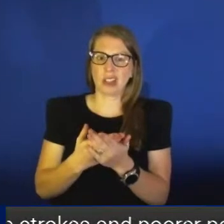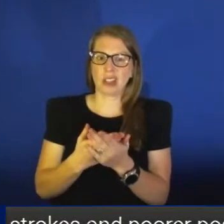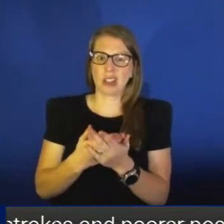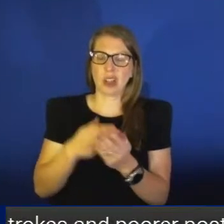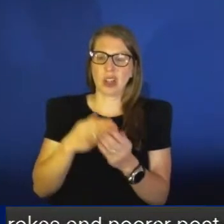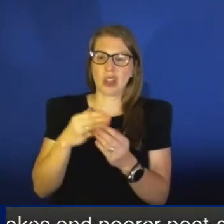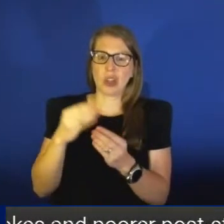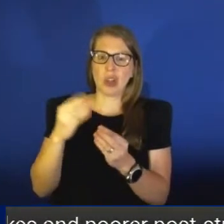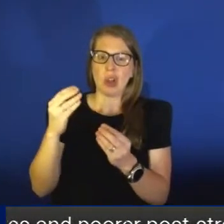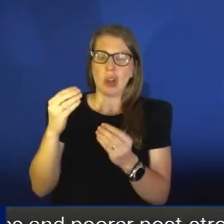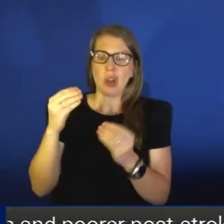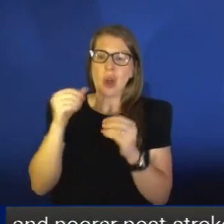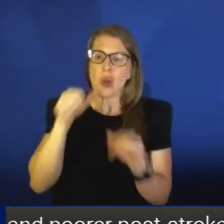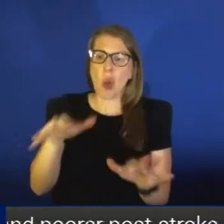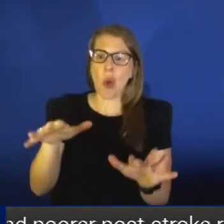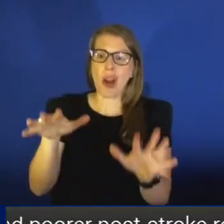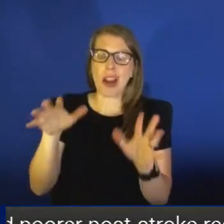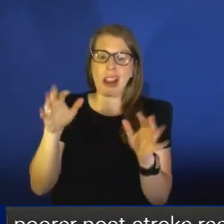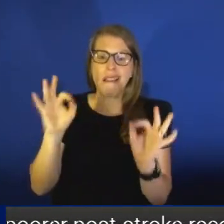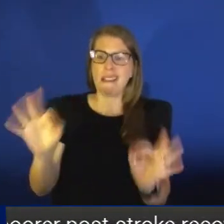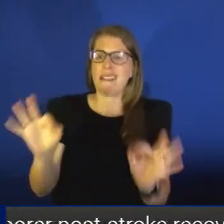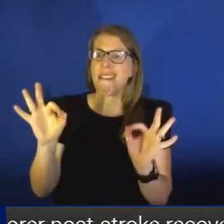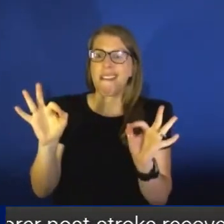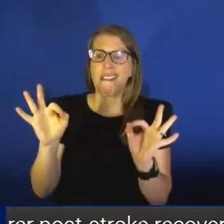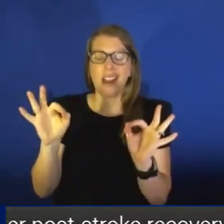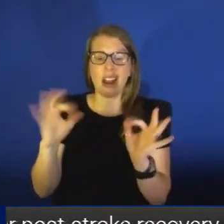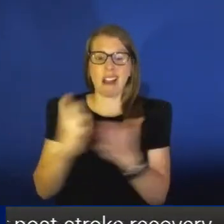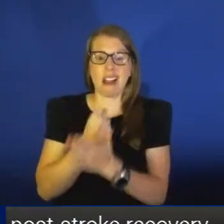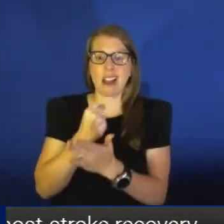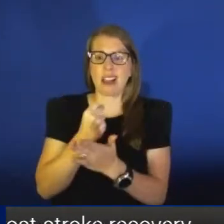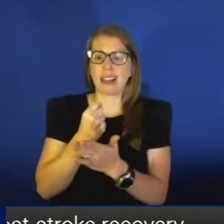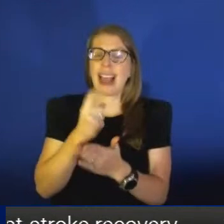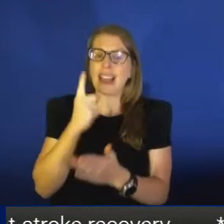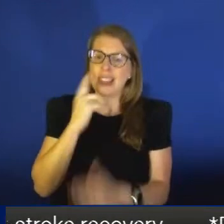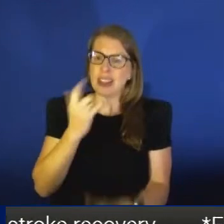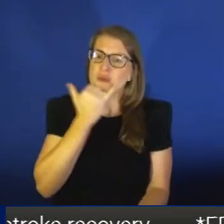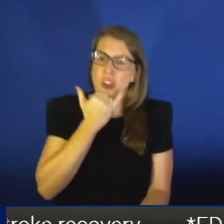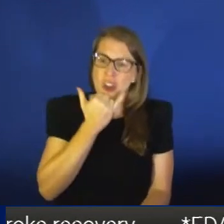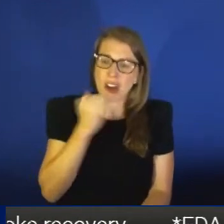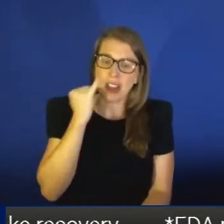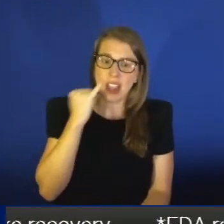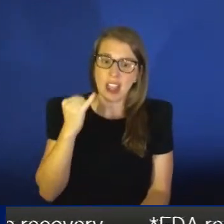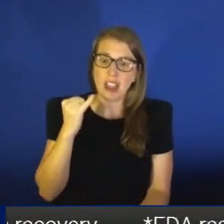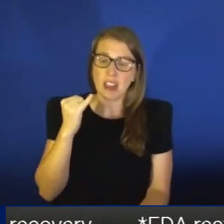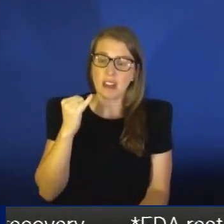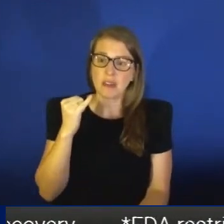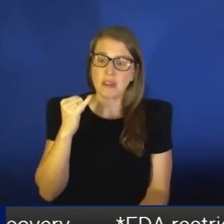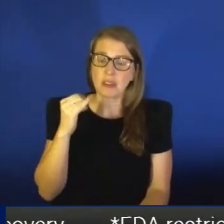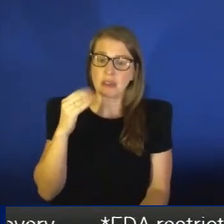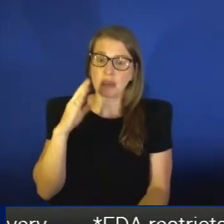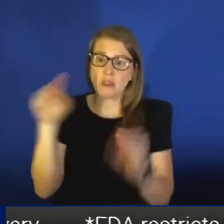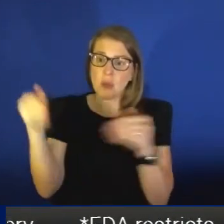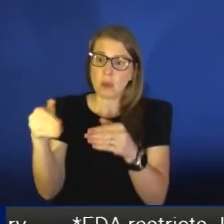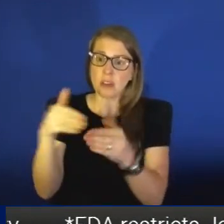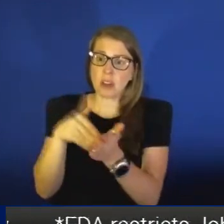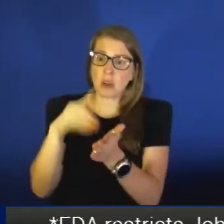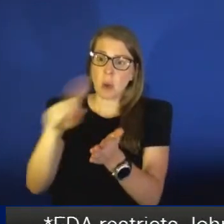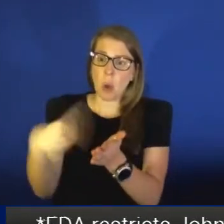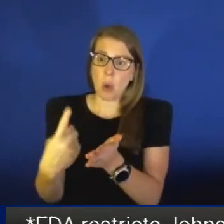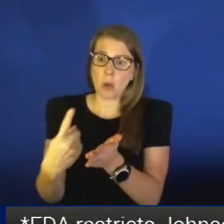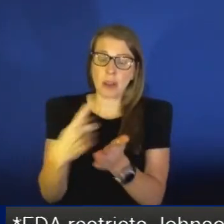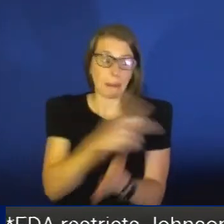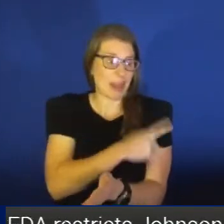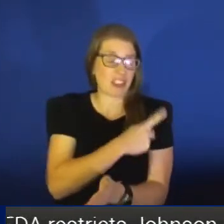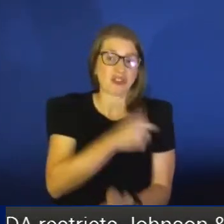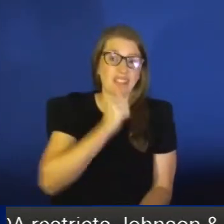mistake. Big Because you're gonna take a fall, You are gonna take and a the person who takes the fall is the patient. And that's when you get in trouble. So it's really